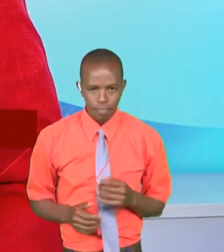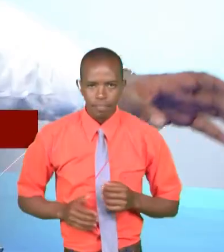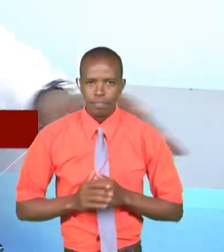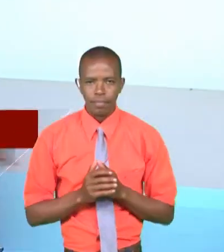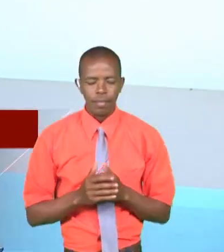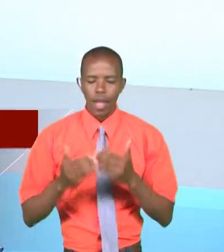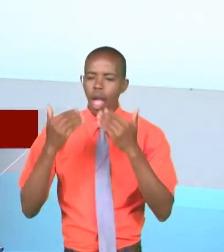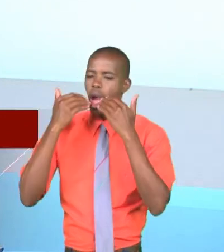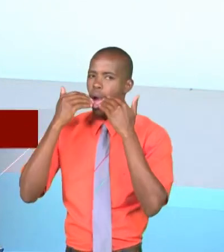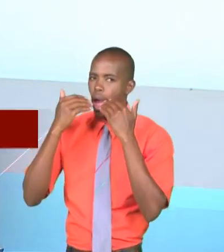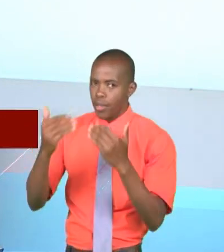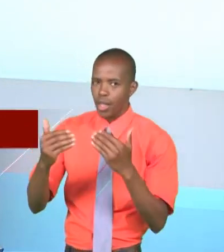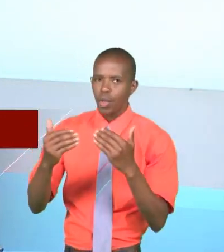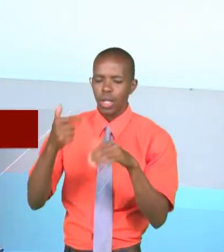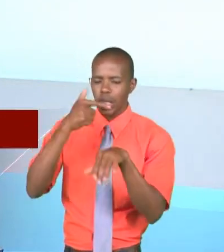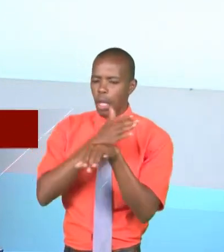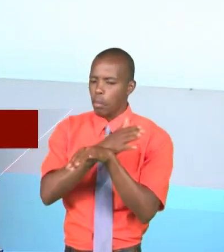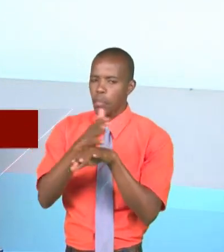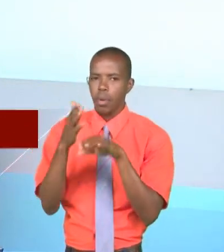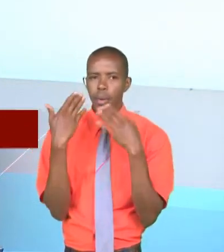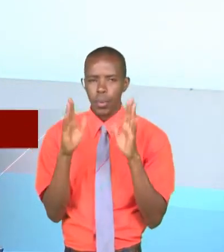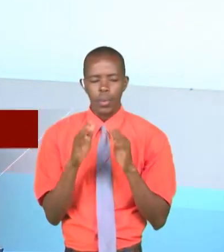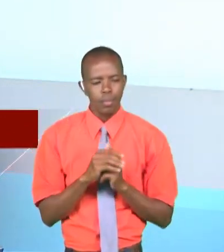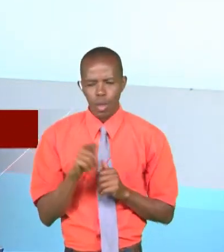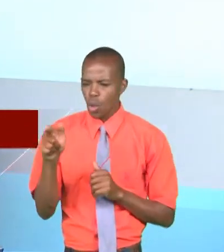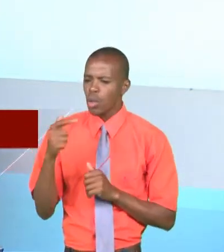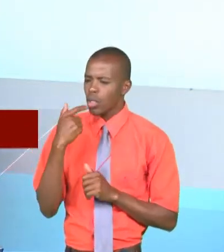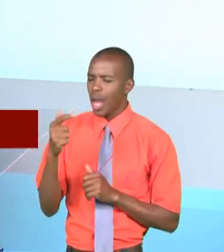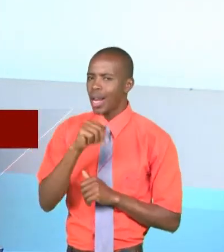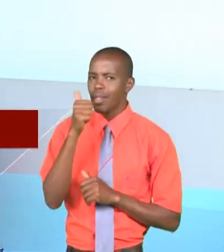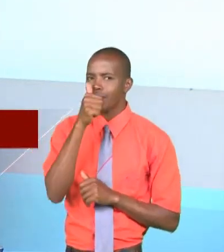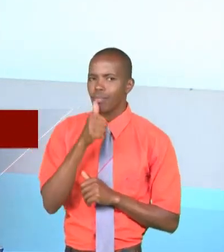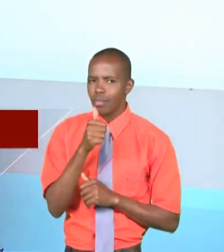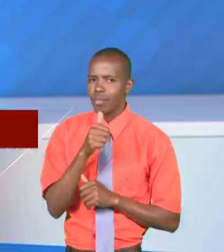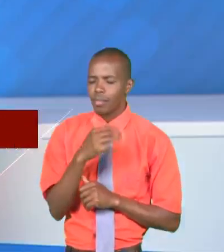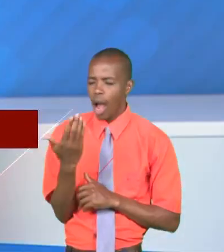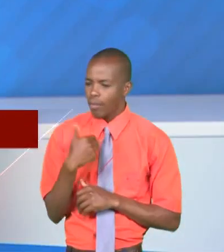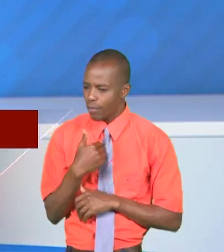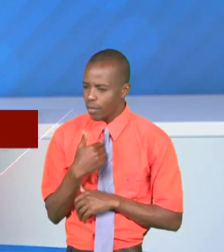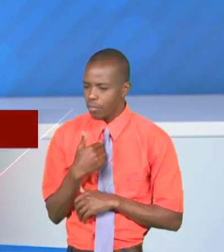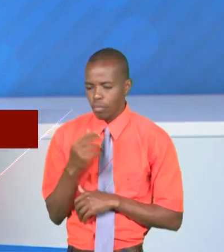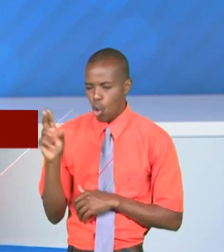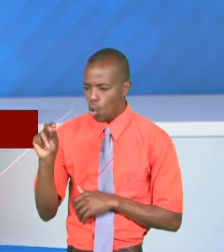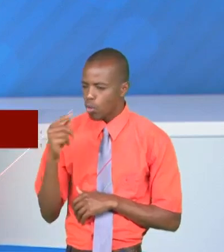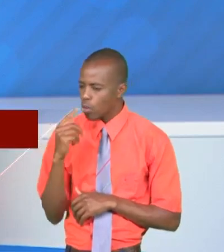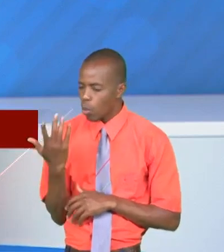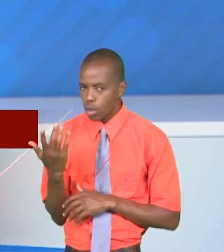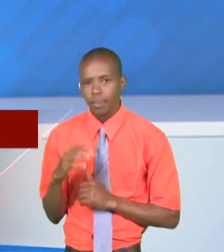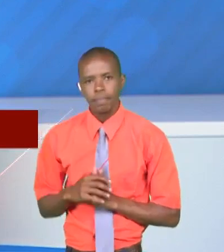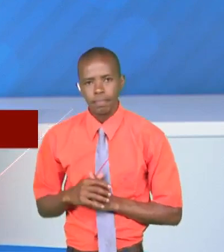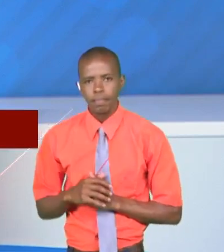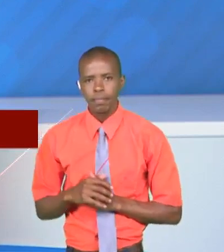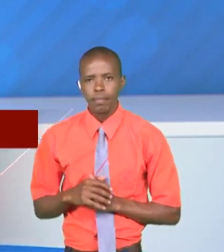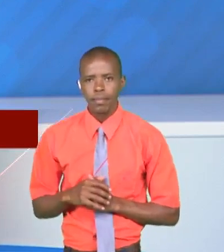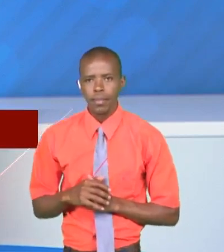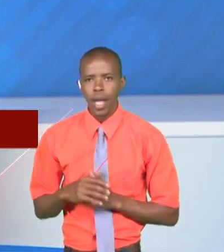Thank you, Lucheri, but we've run out of time. Kibilu, do you want to tell me another secret? No. What I can say that